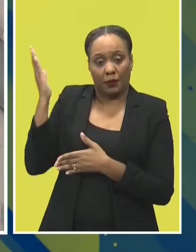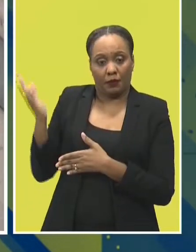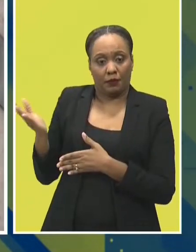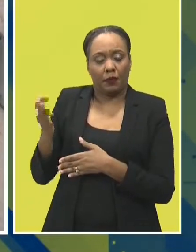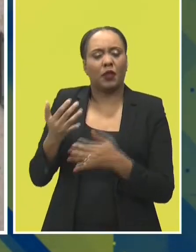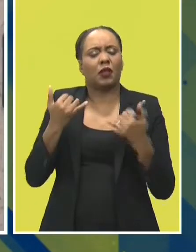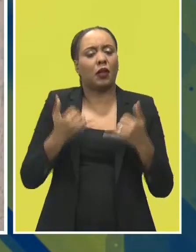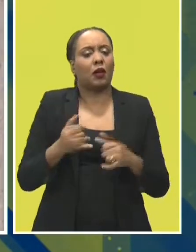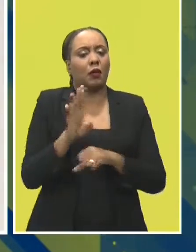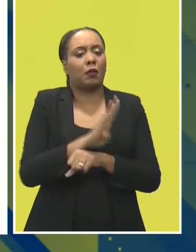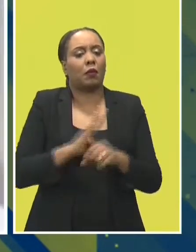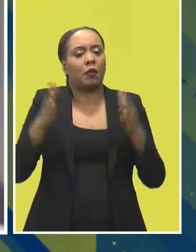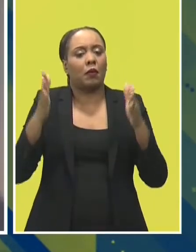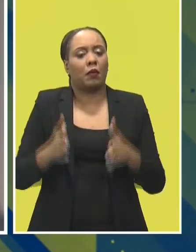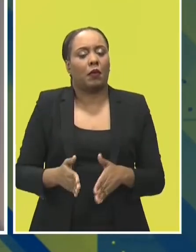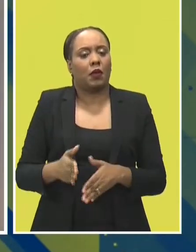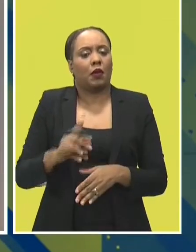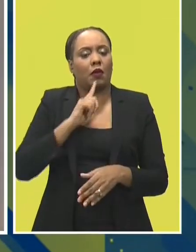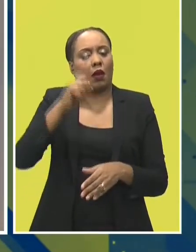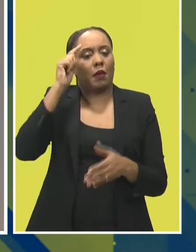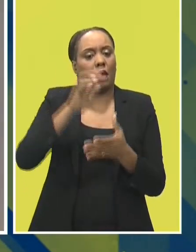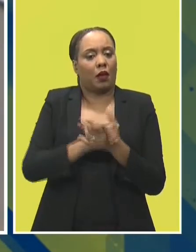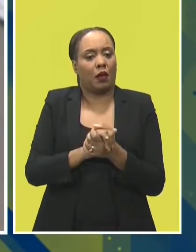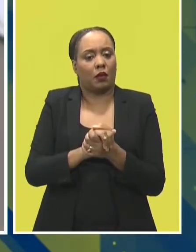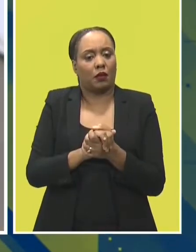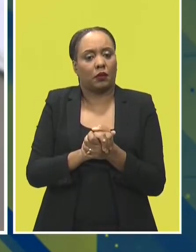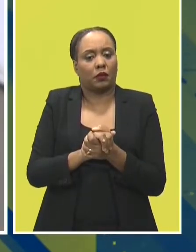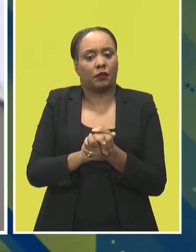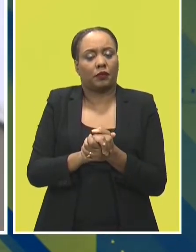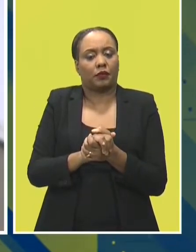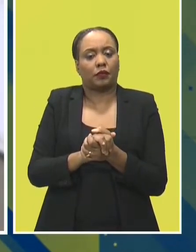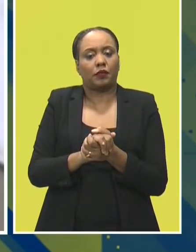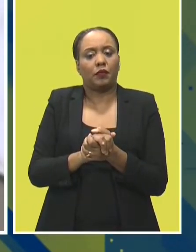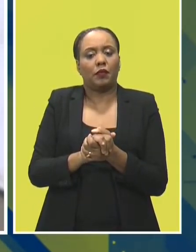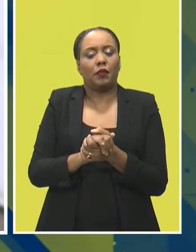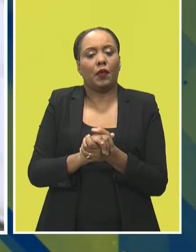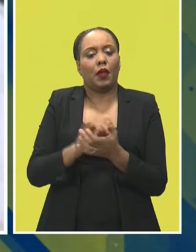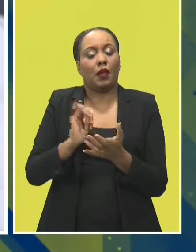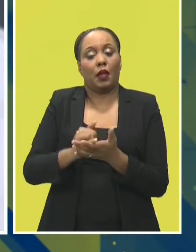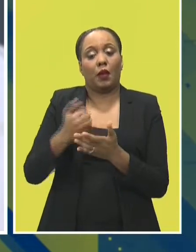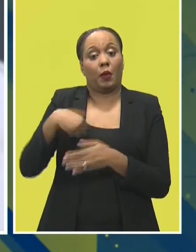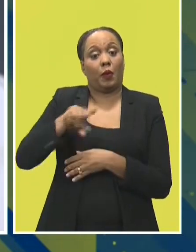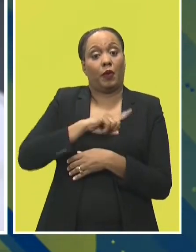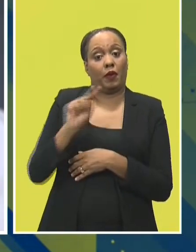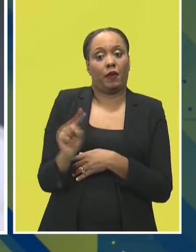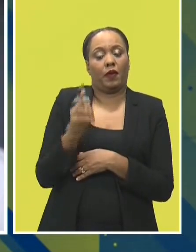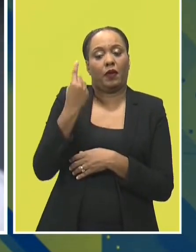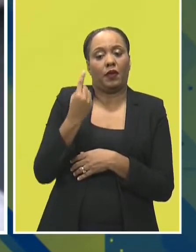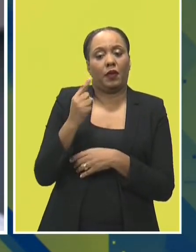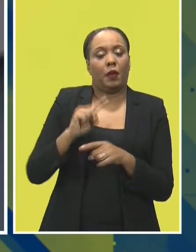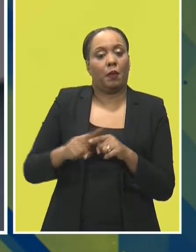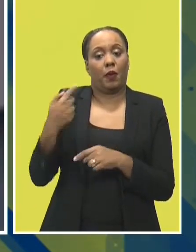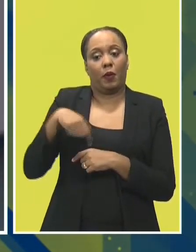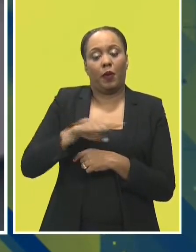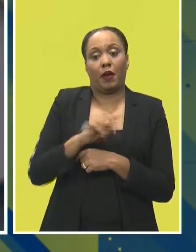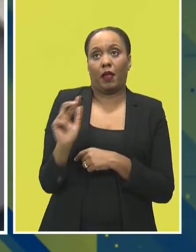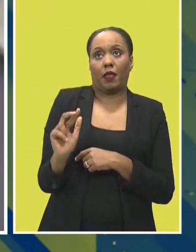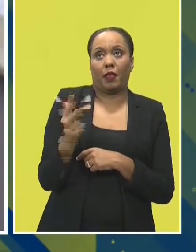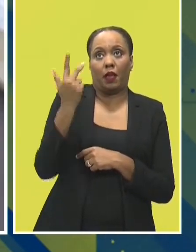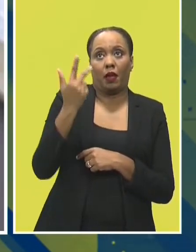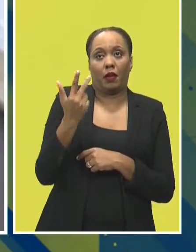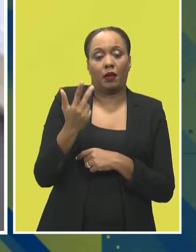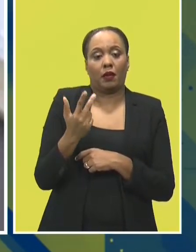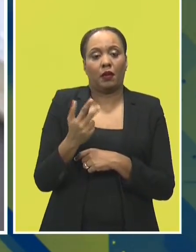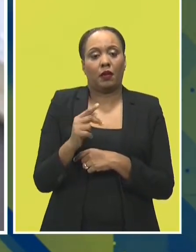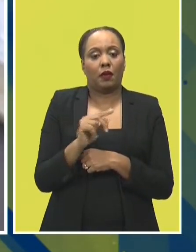time believed, quite proudly too, that they were the first to put up such a monument. However, they were in fact the third after